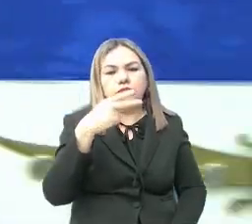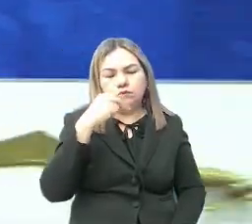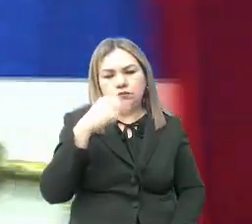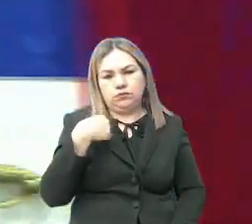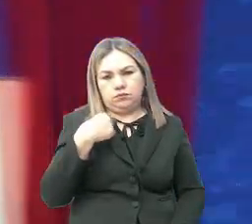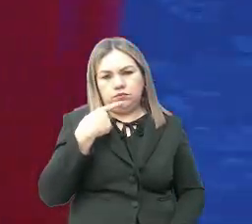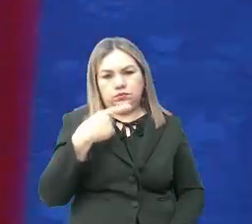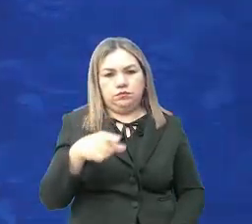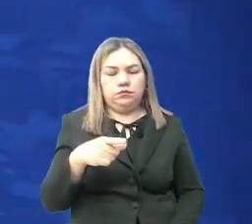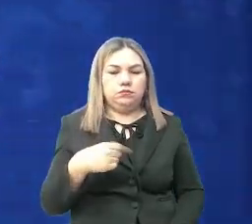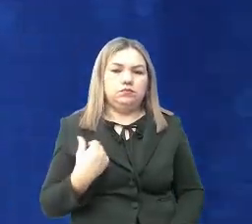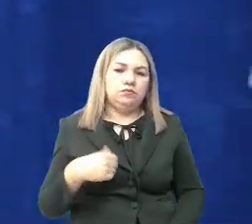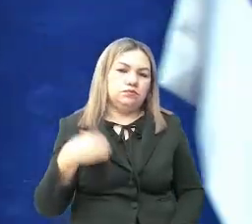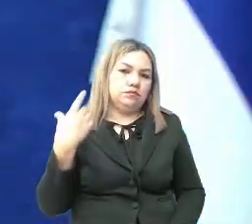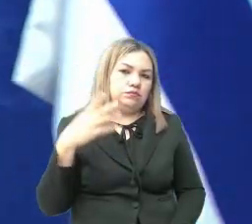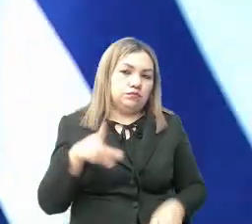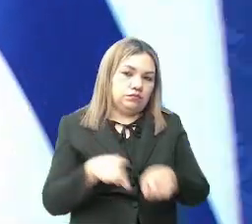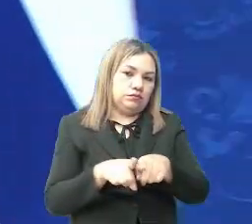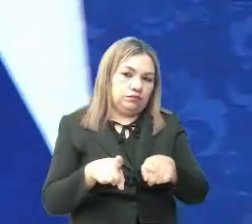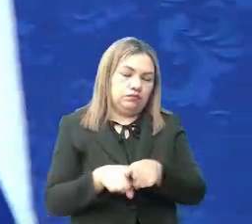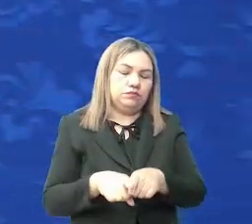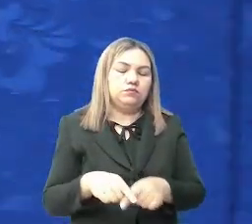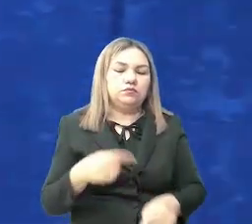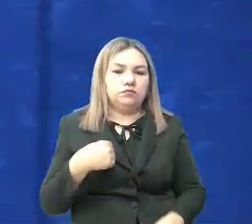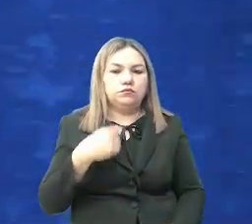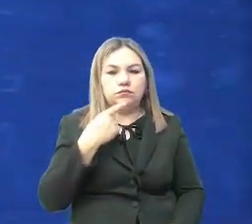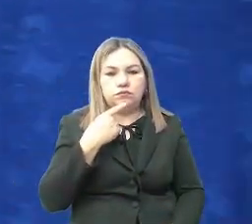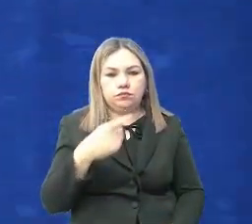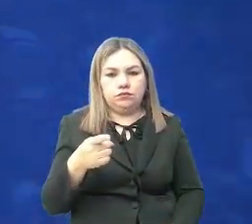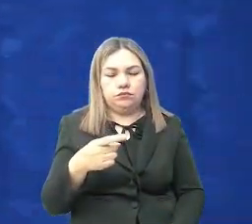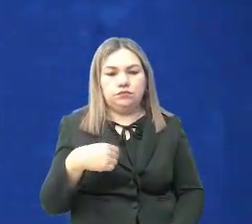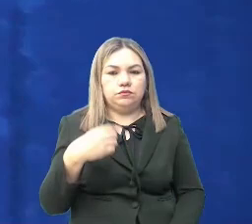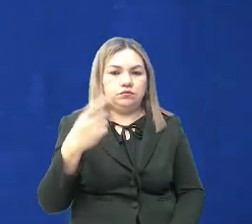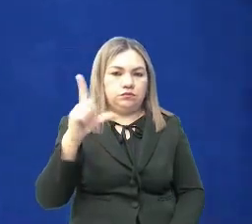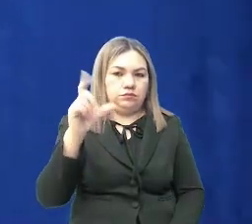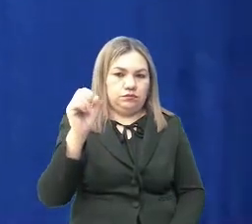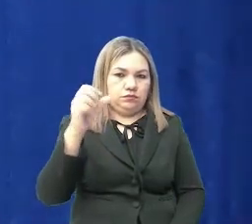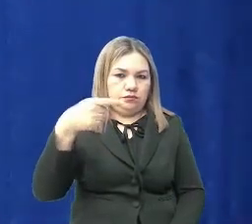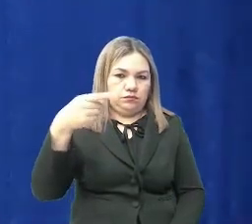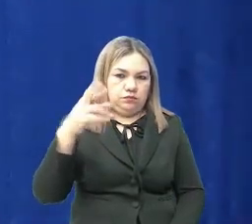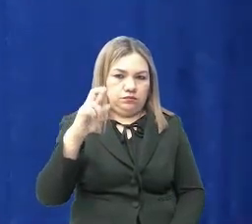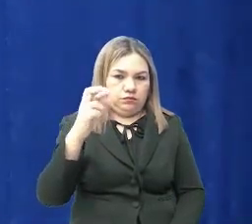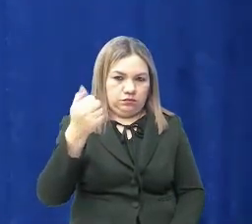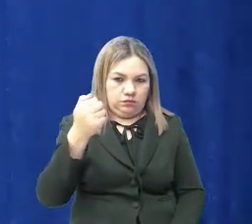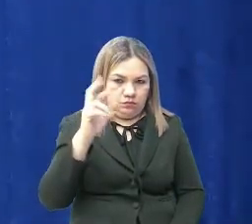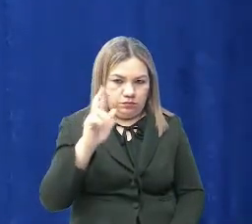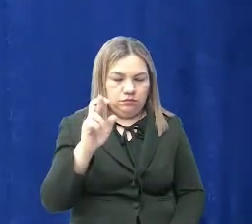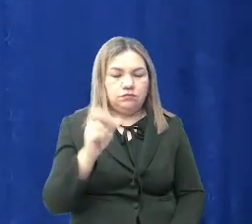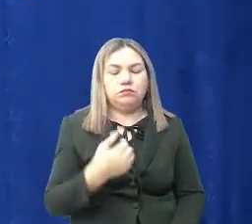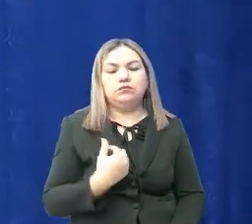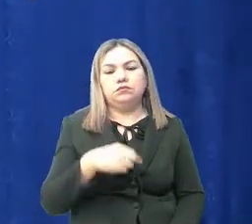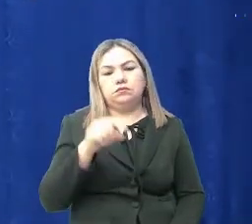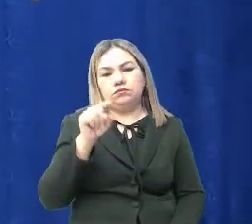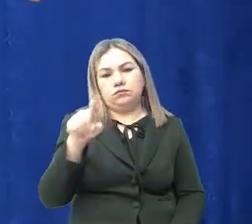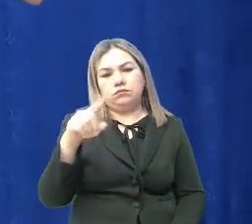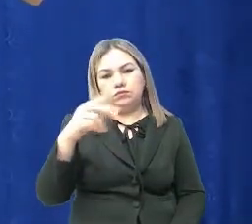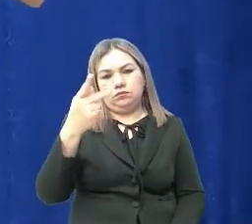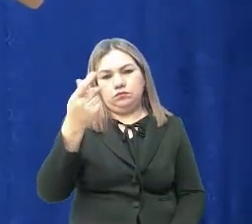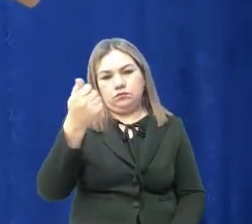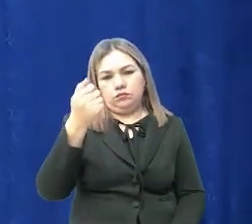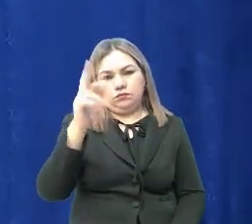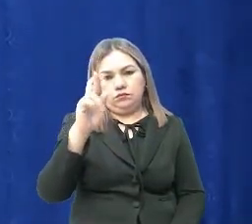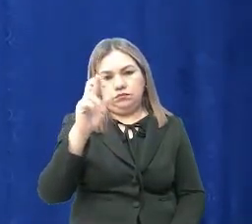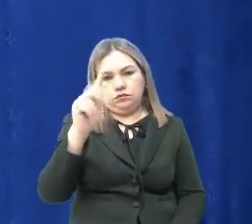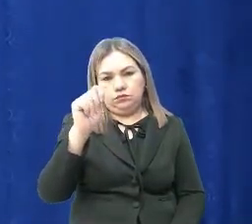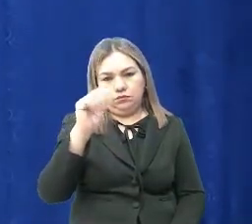usually the brothers go and attack the prophets. The brothers go and attack the prophet when they don't